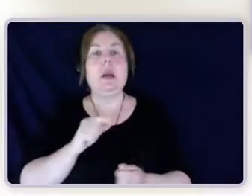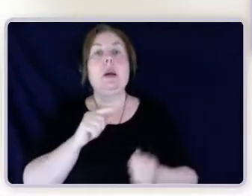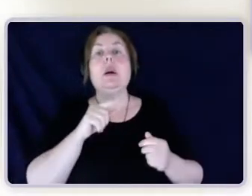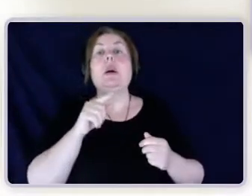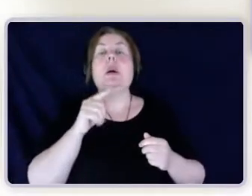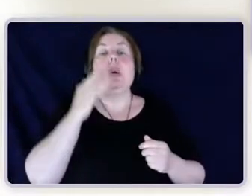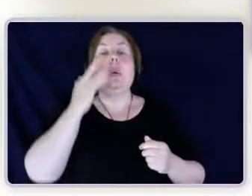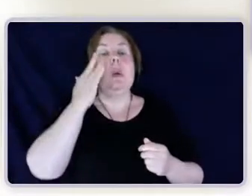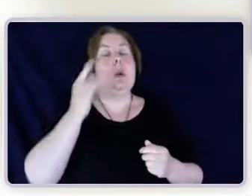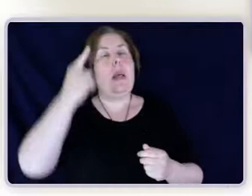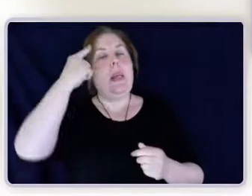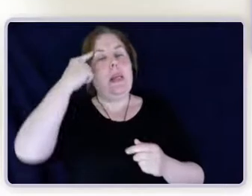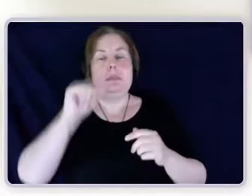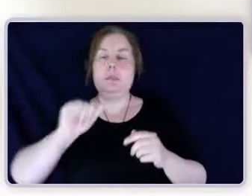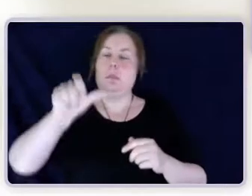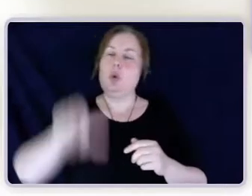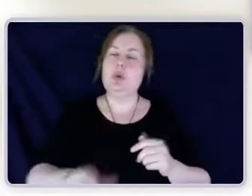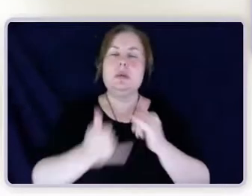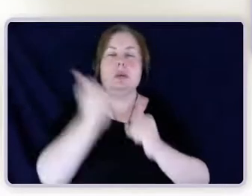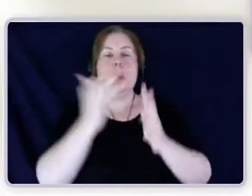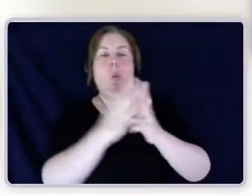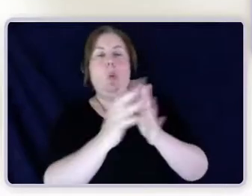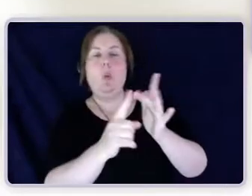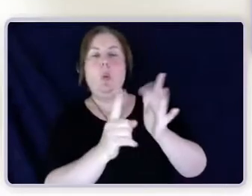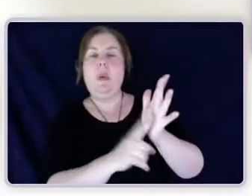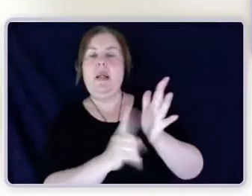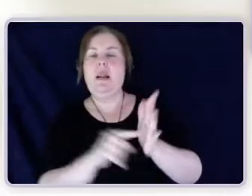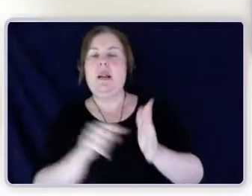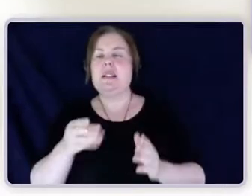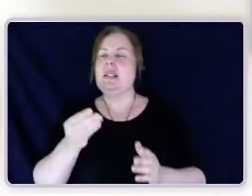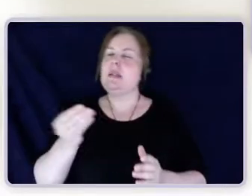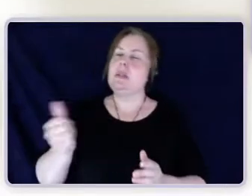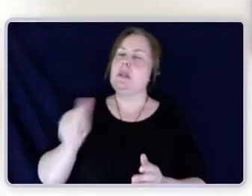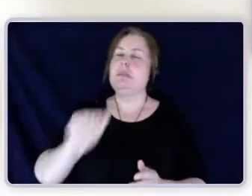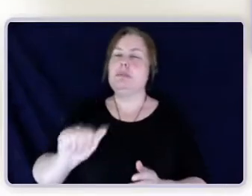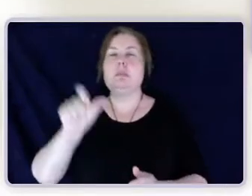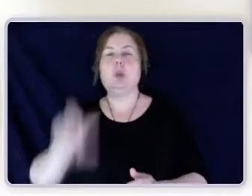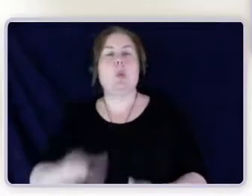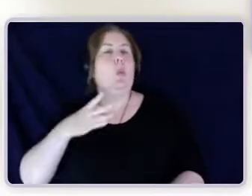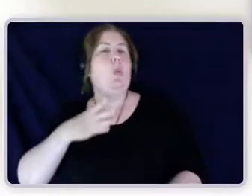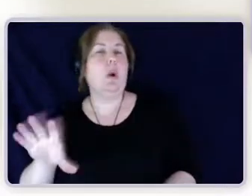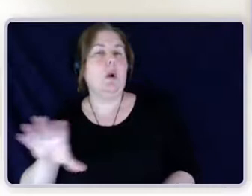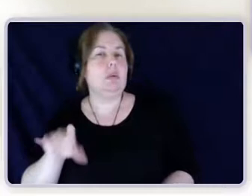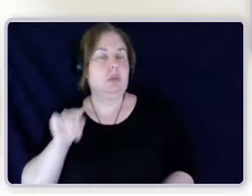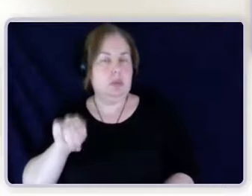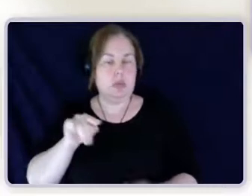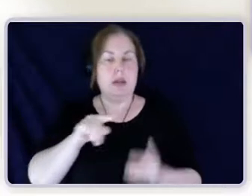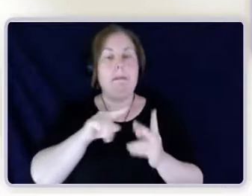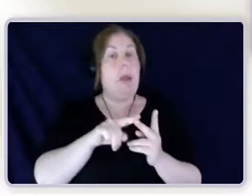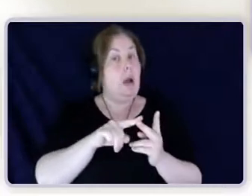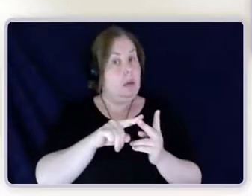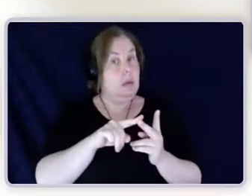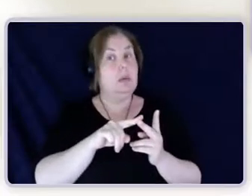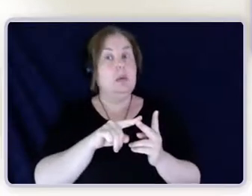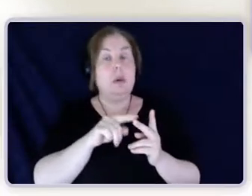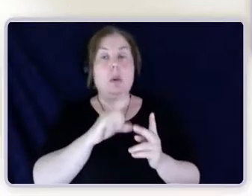person's will as something that the person wants, whereas preferences might be more something that a person tends